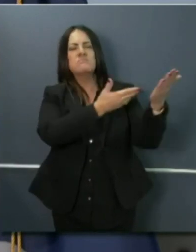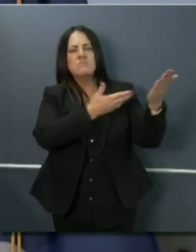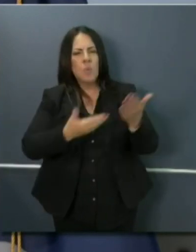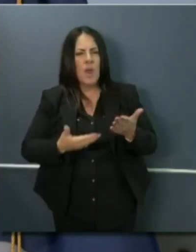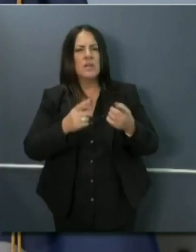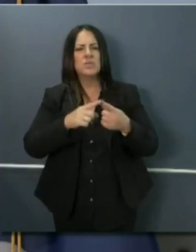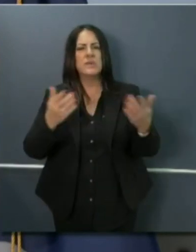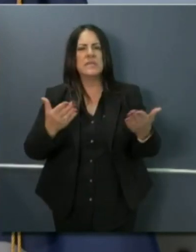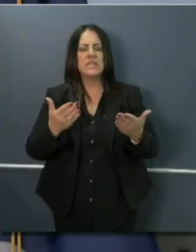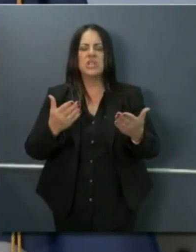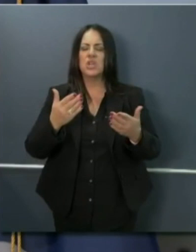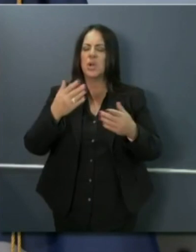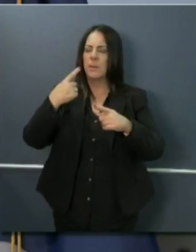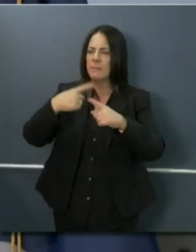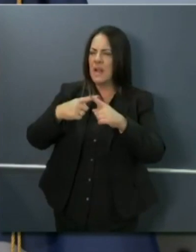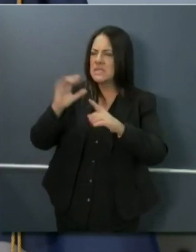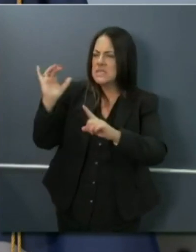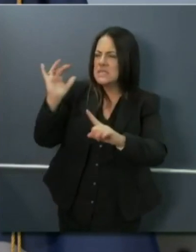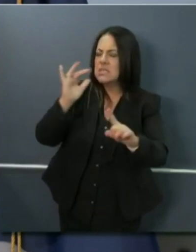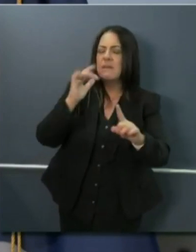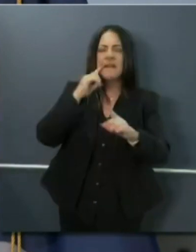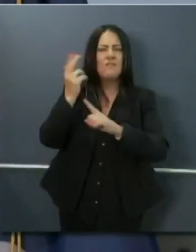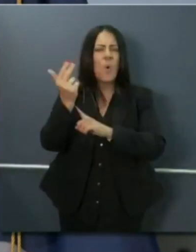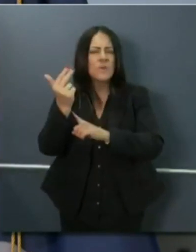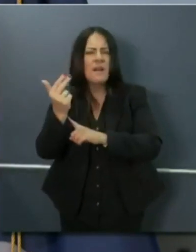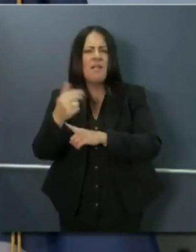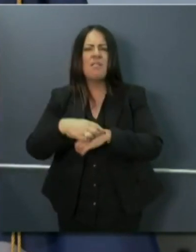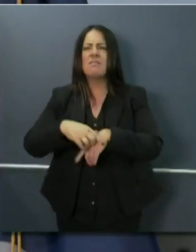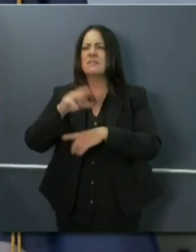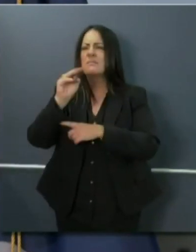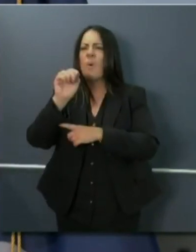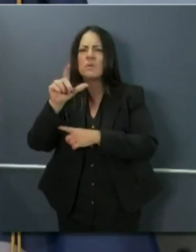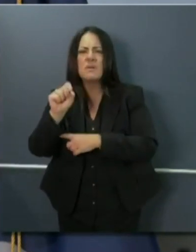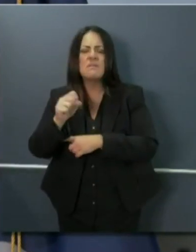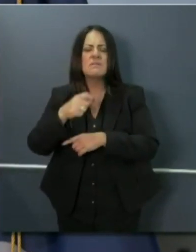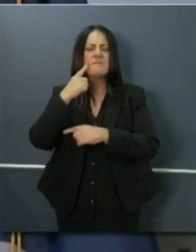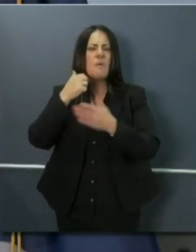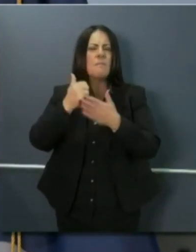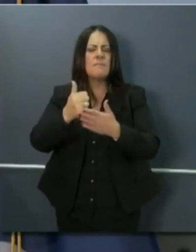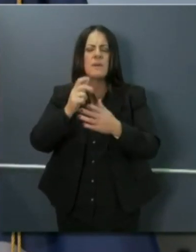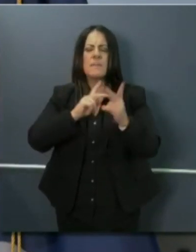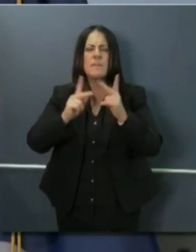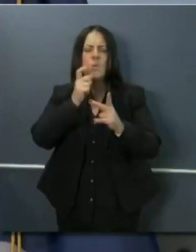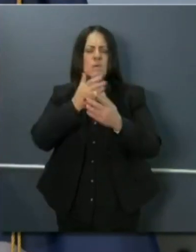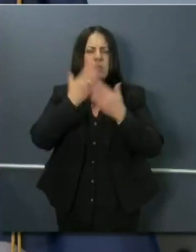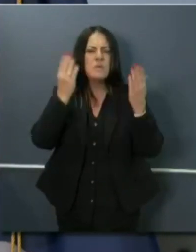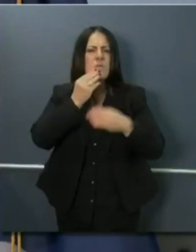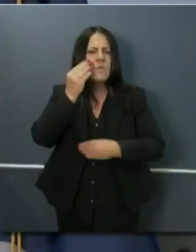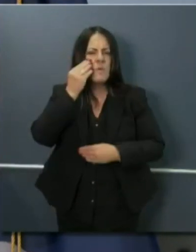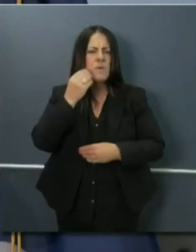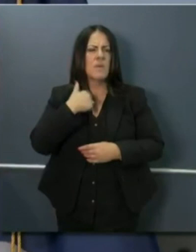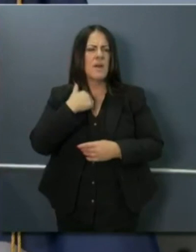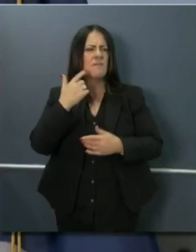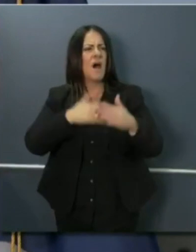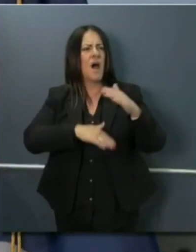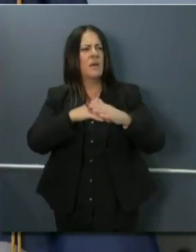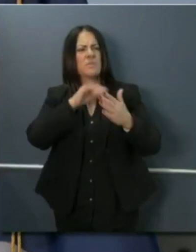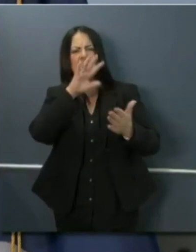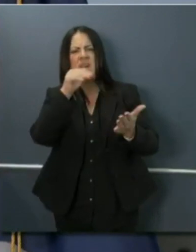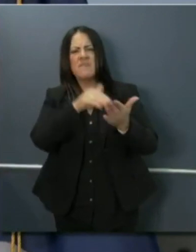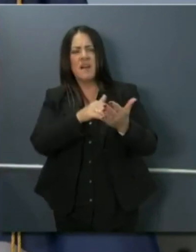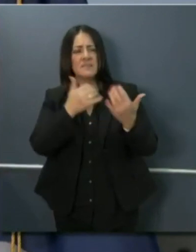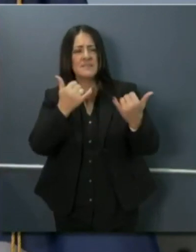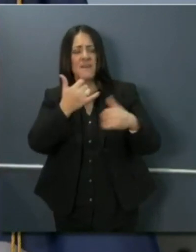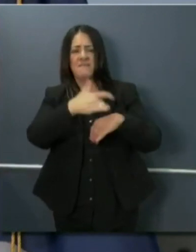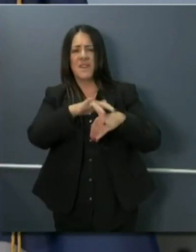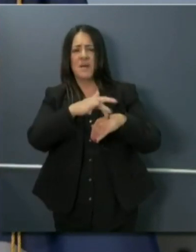procurement of hotel rooms for homeless individuals. We're up to over 5,000 hotel rooms now that are available at